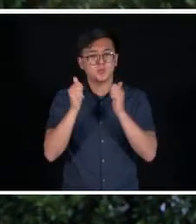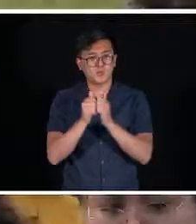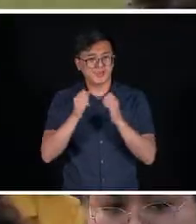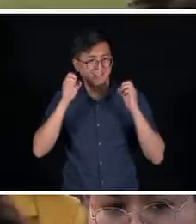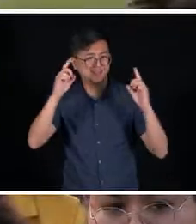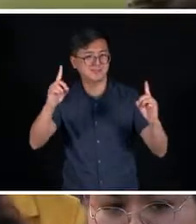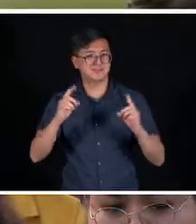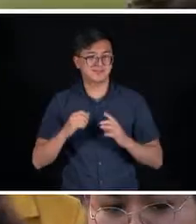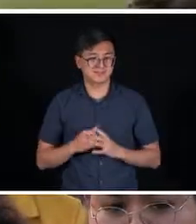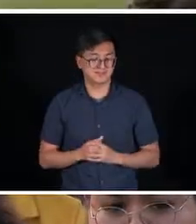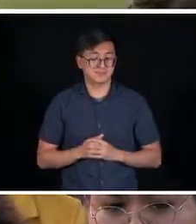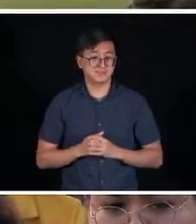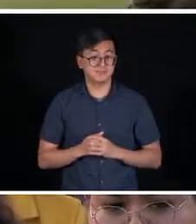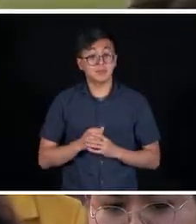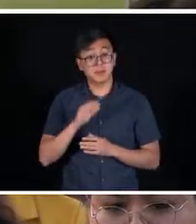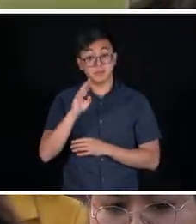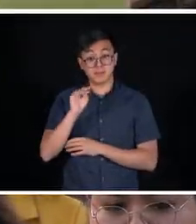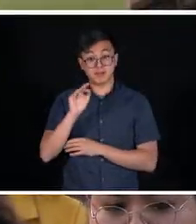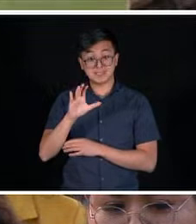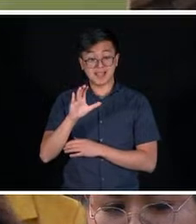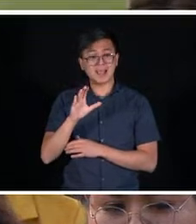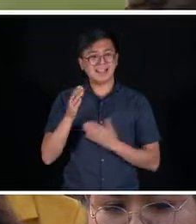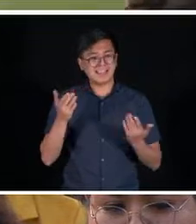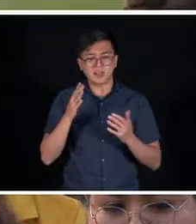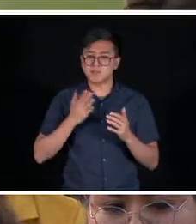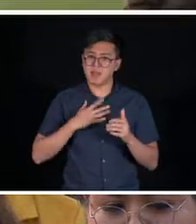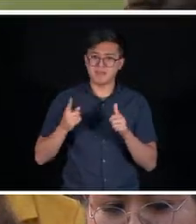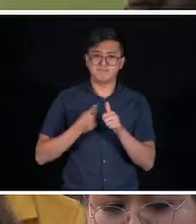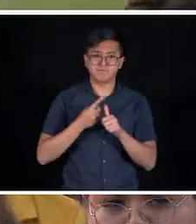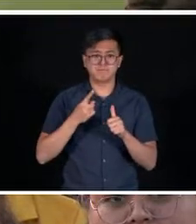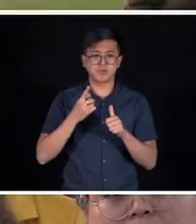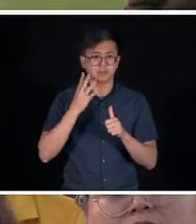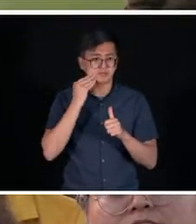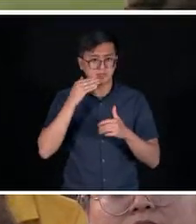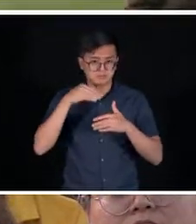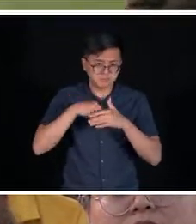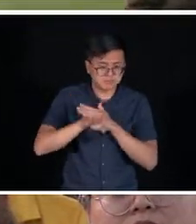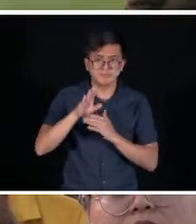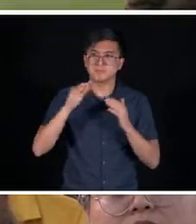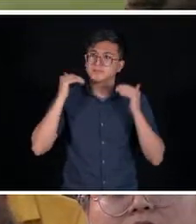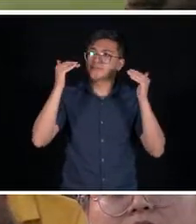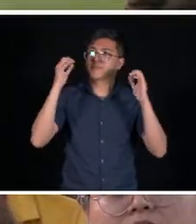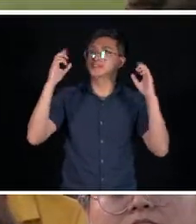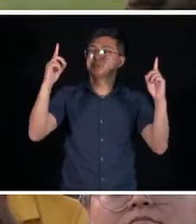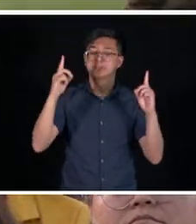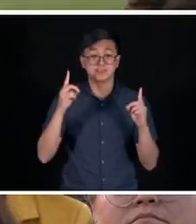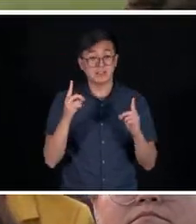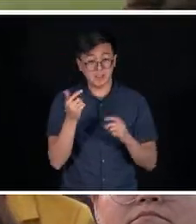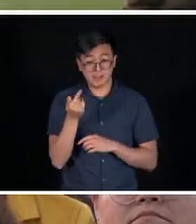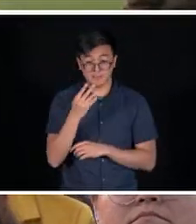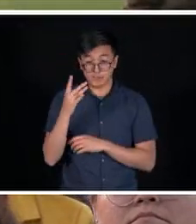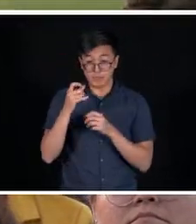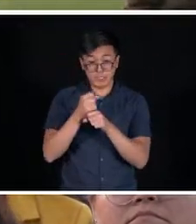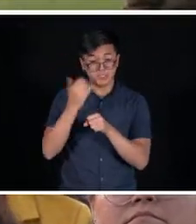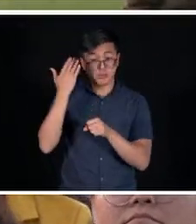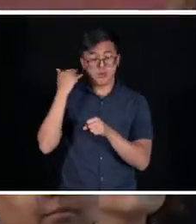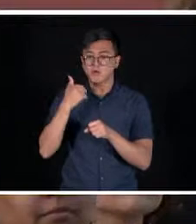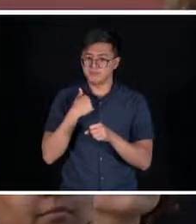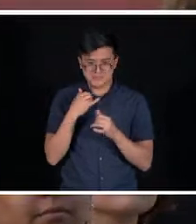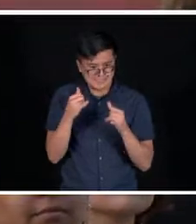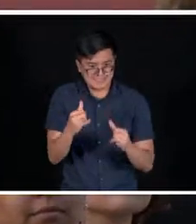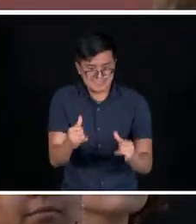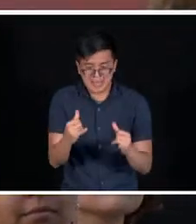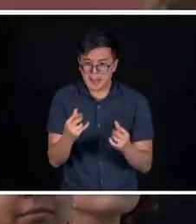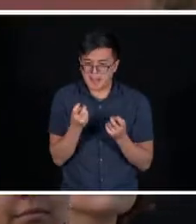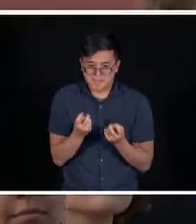journeys. Mt SAC was my introduction to higher education. Just a few years ago, I sat in those same seats,